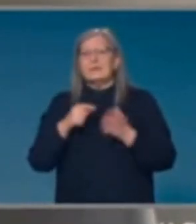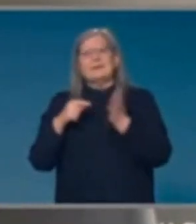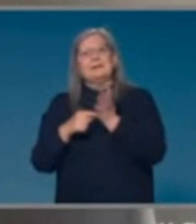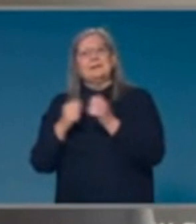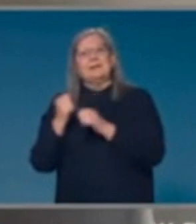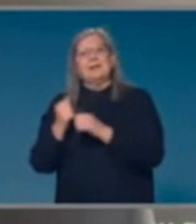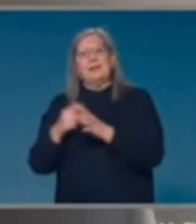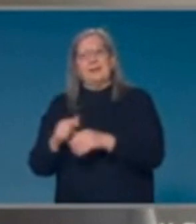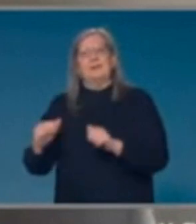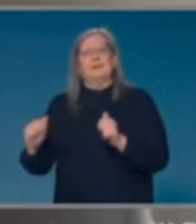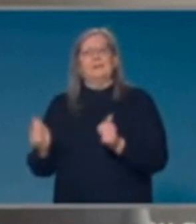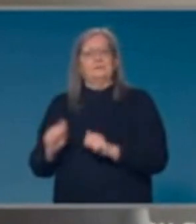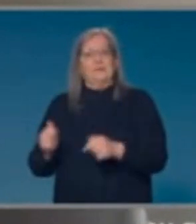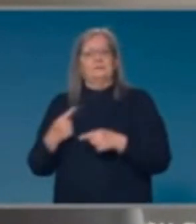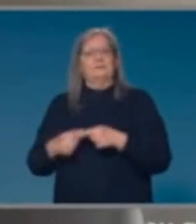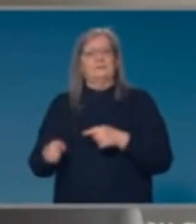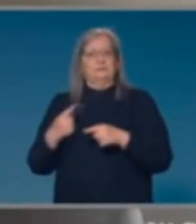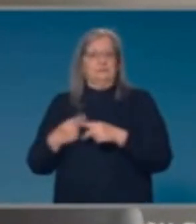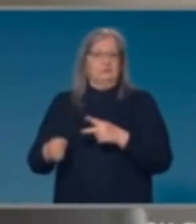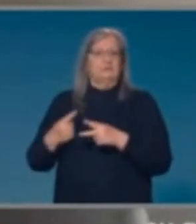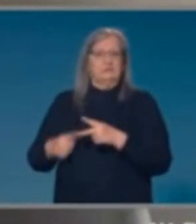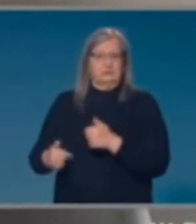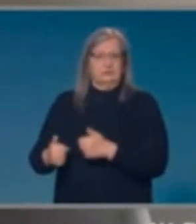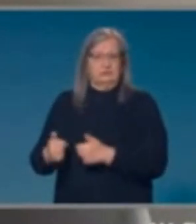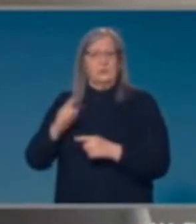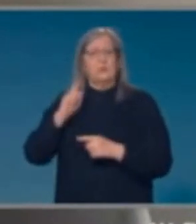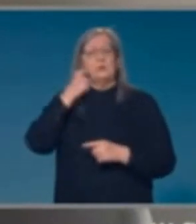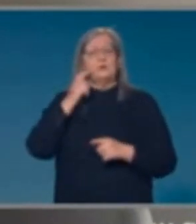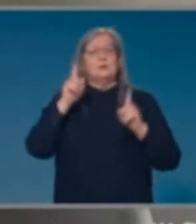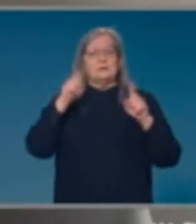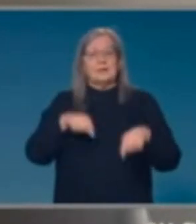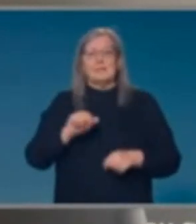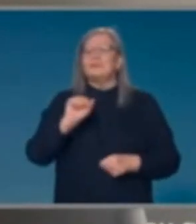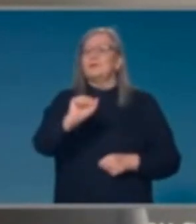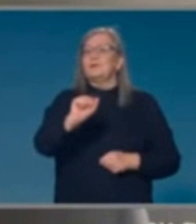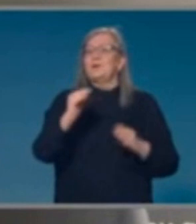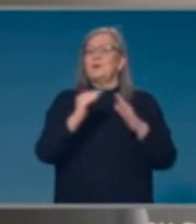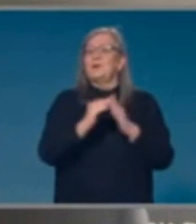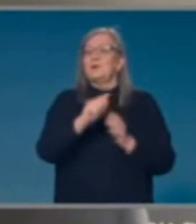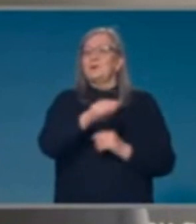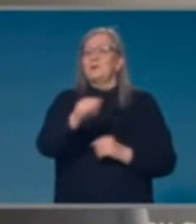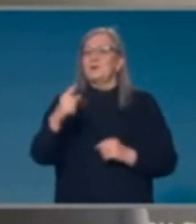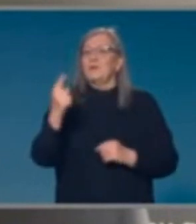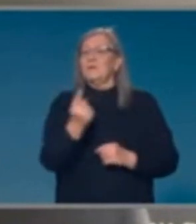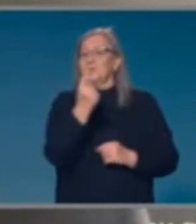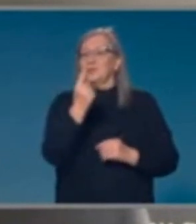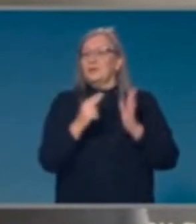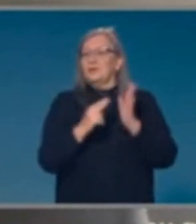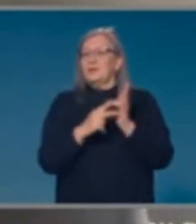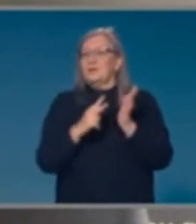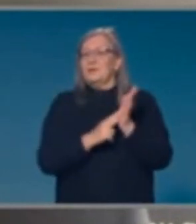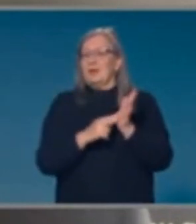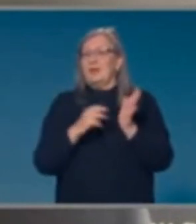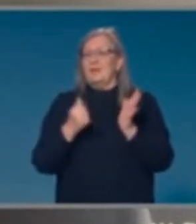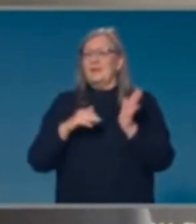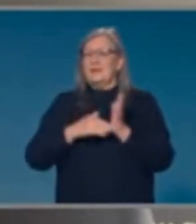on an in-home basis from the 1st of November. The advice I have, I think, is that 4 tests have now already been approved,